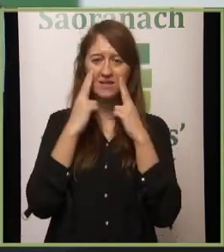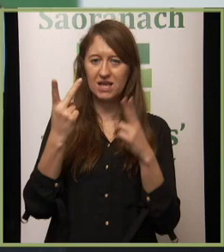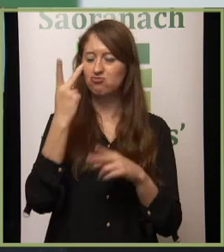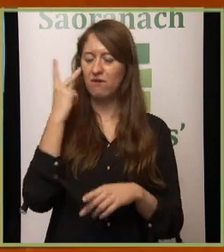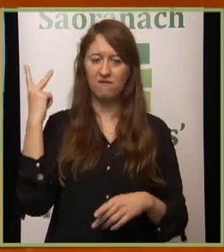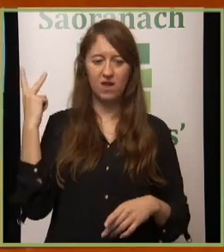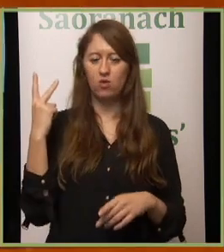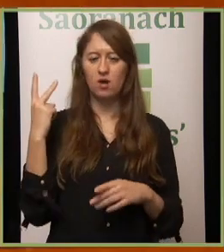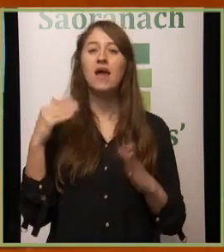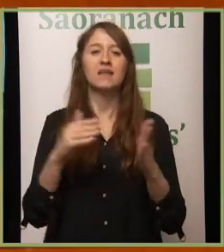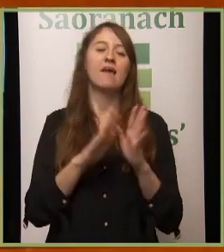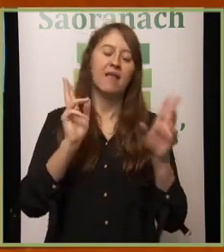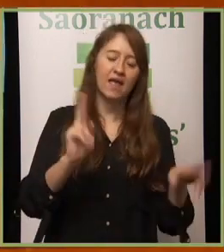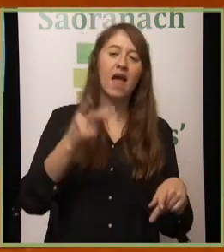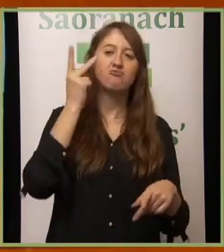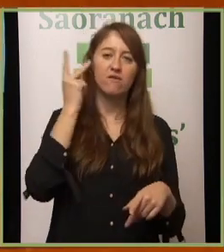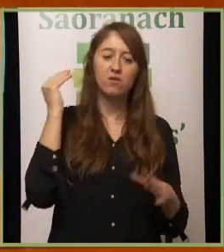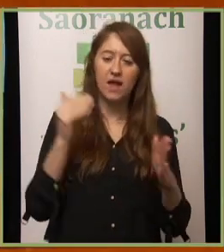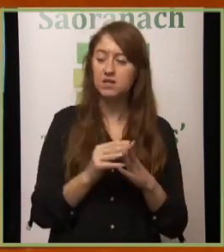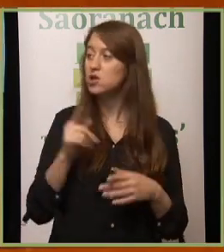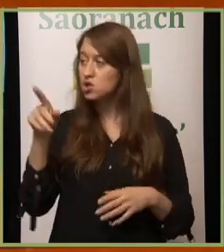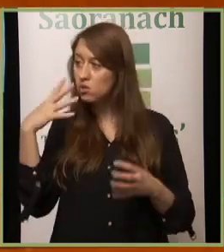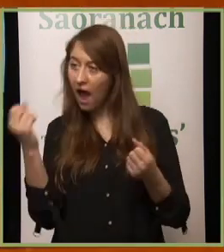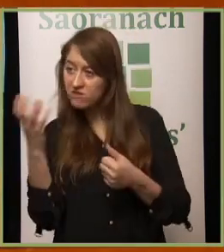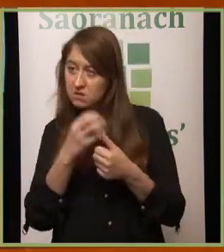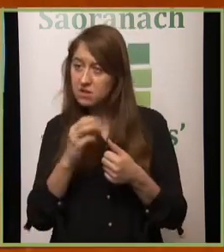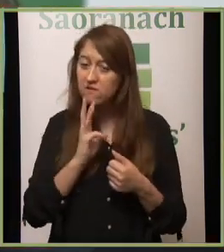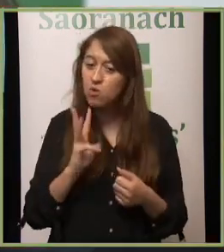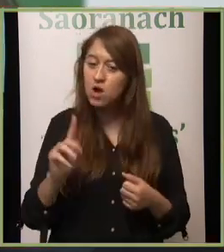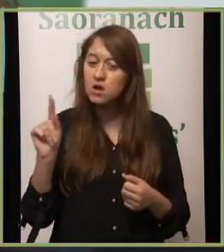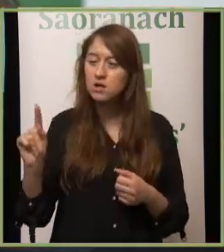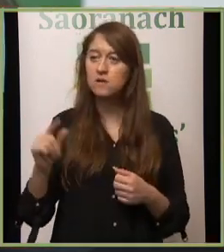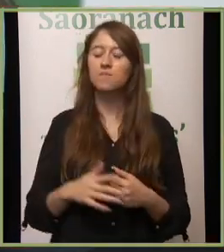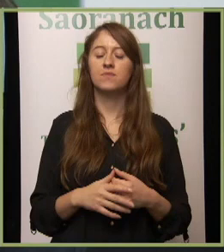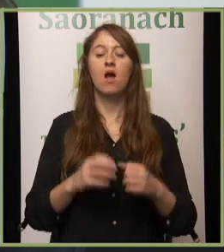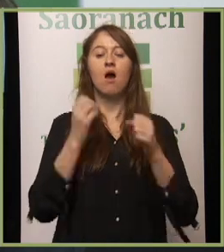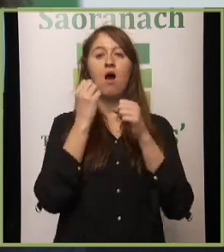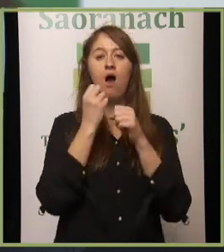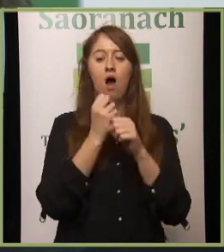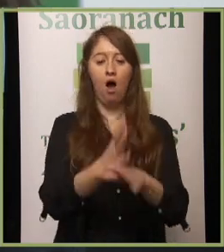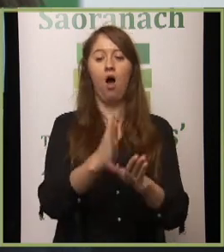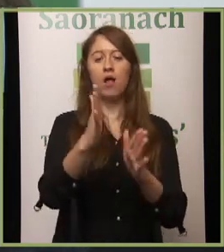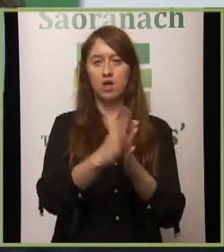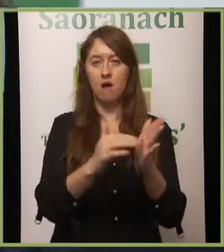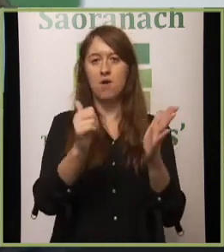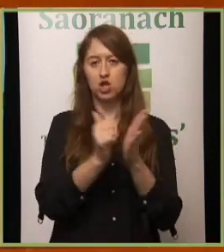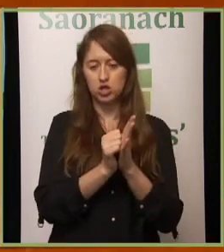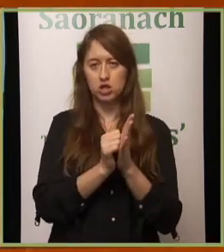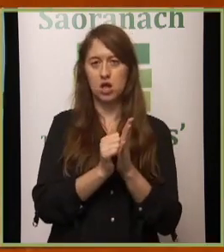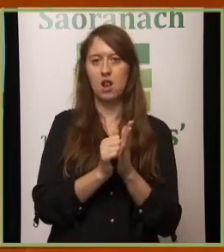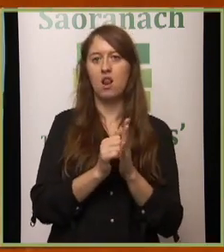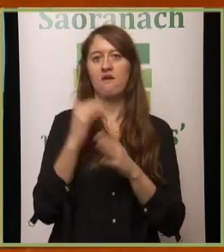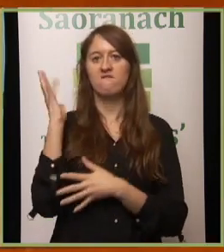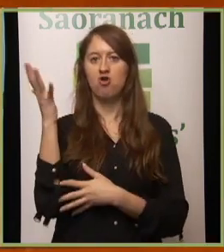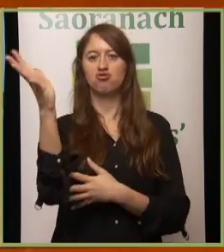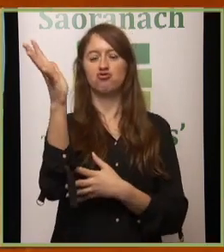to... they can be reviewed, but I'm saying that, you know... Do you have a specific wording? Yes, that all commercial forestry must do, be managed in line